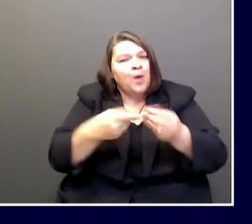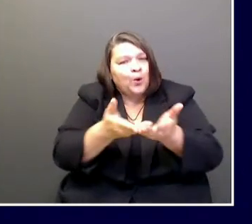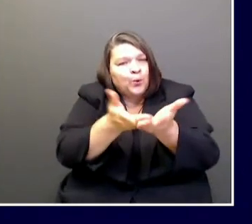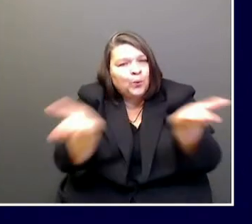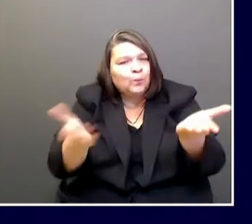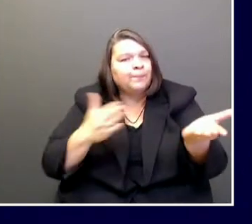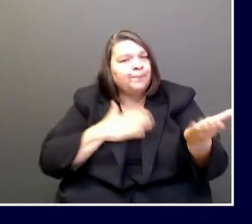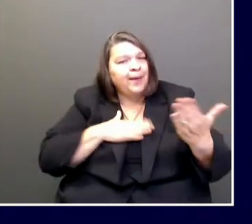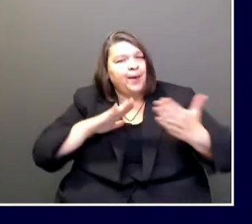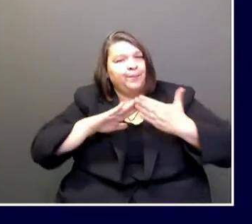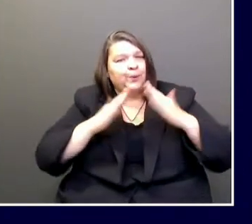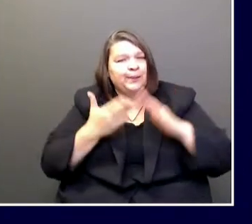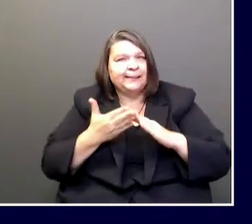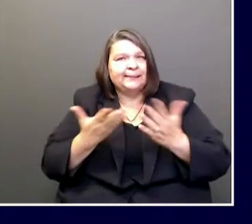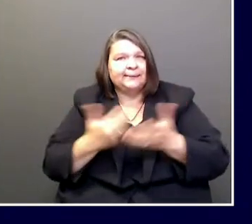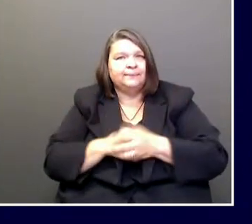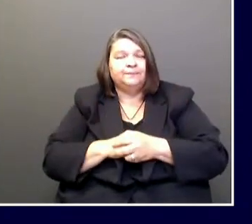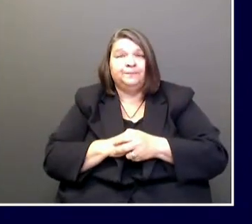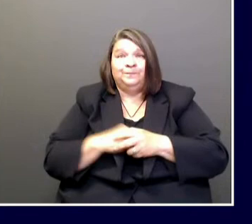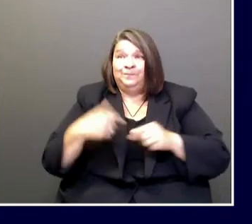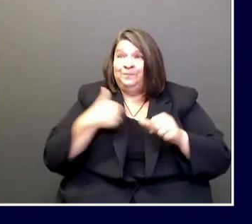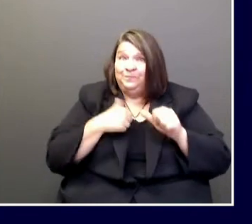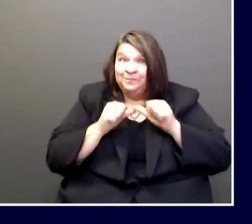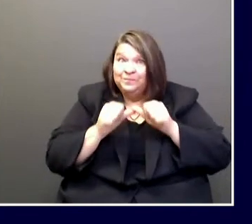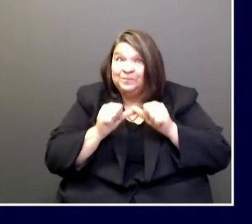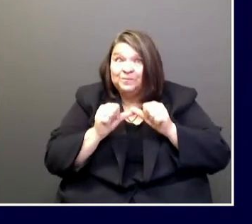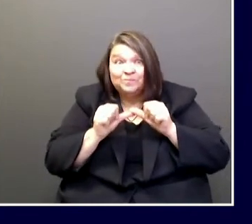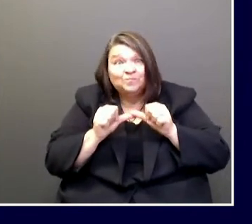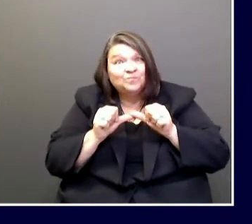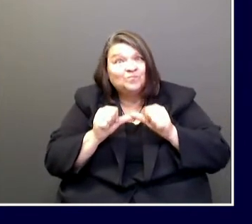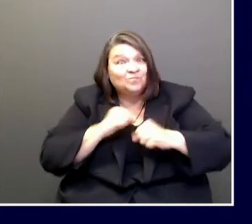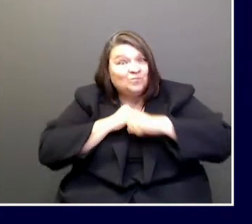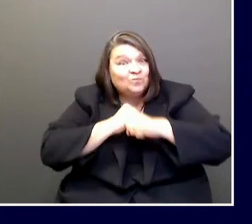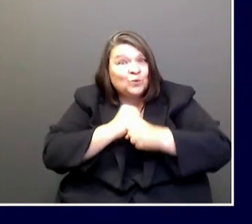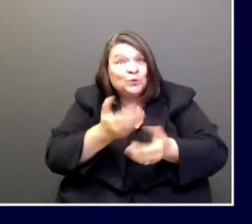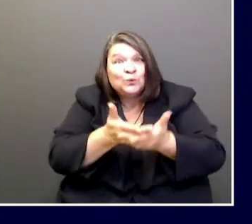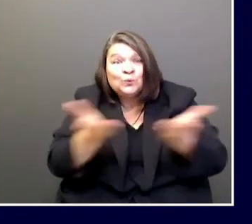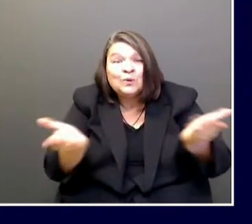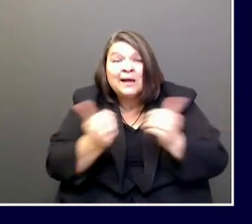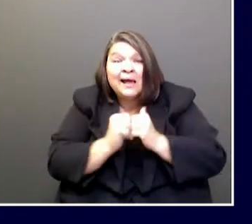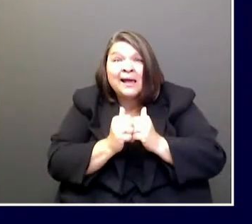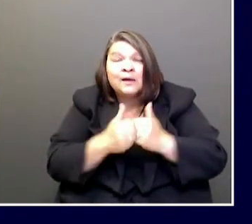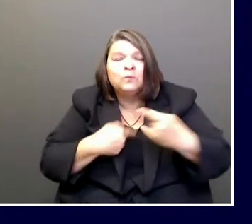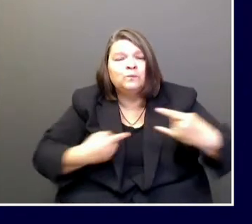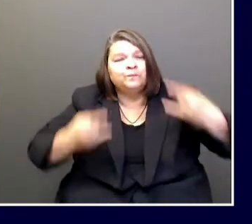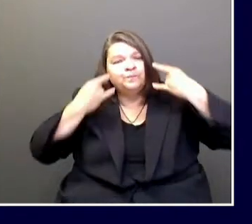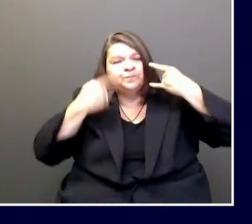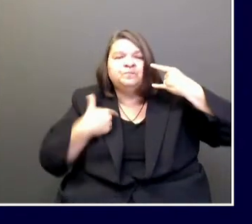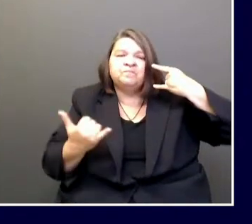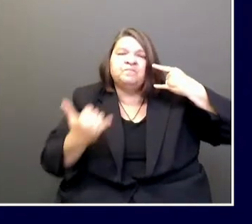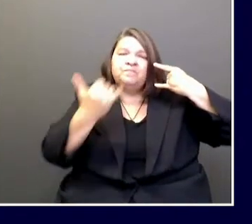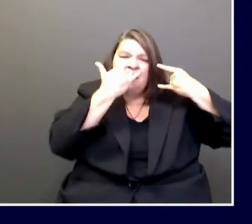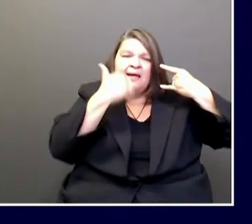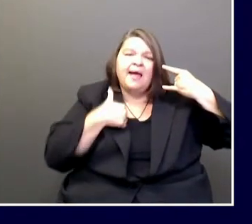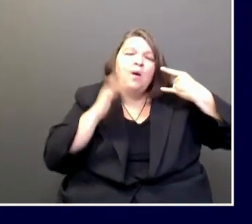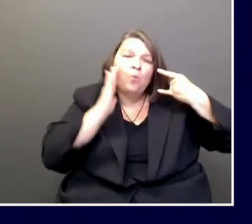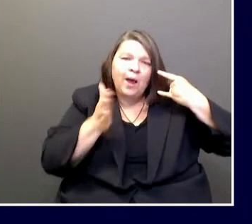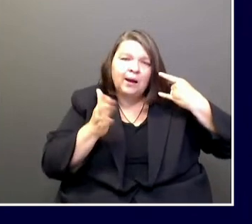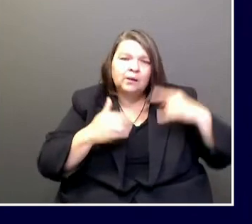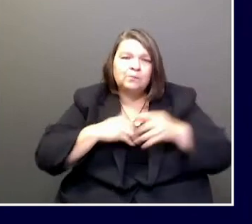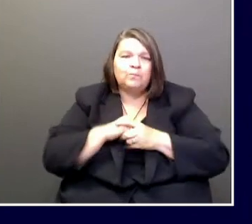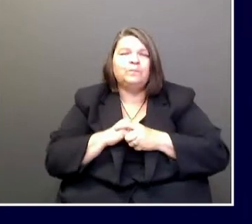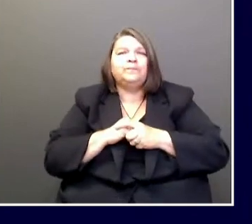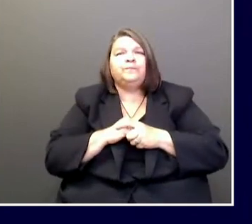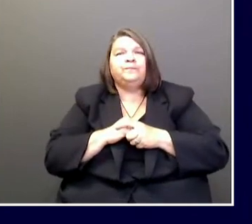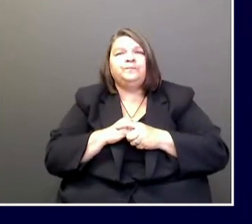is by throwing a mask on, I'm going to do that. And I'm hoping we get more of that latter. We've shown throughout the pandemic that Maine people will make the right